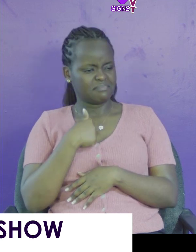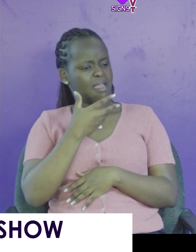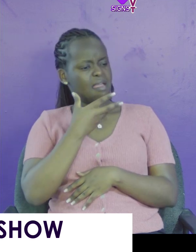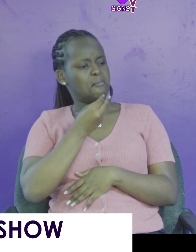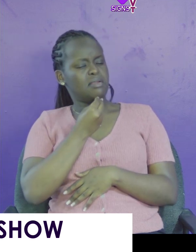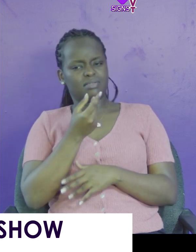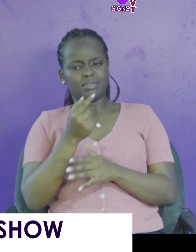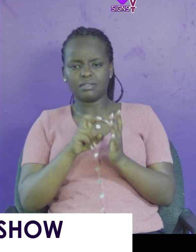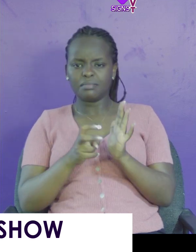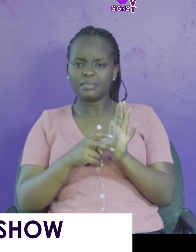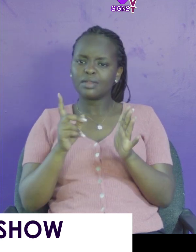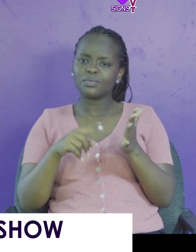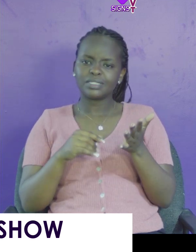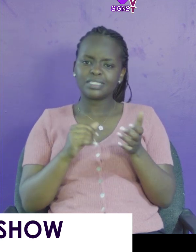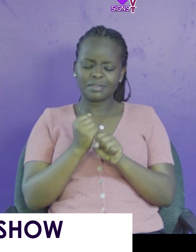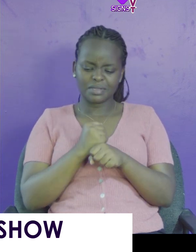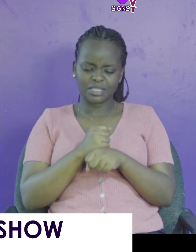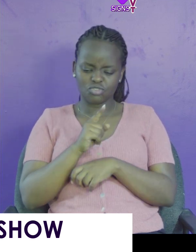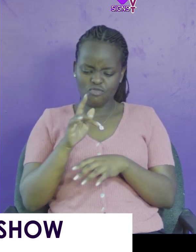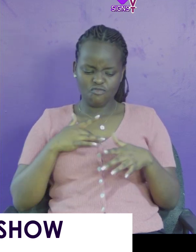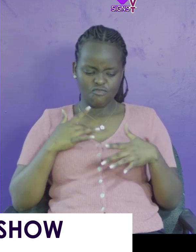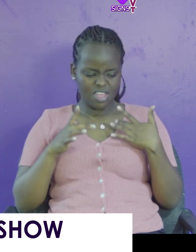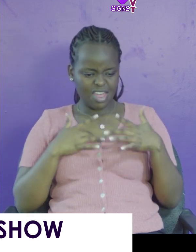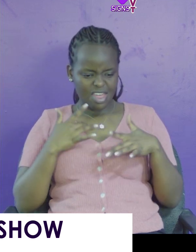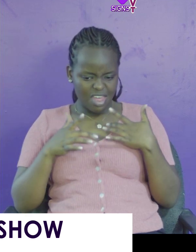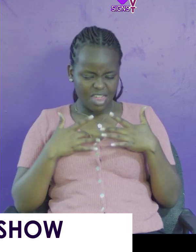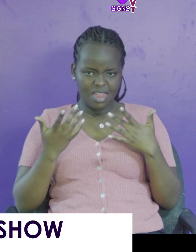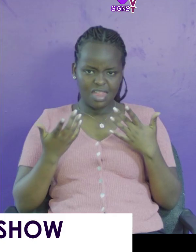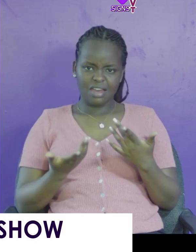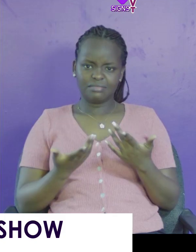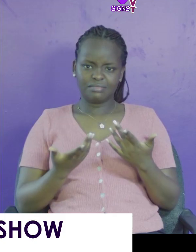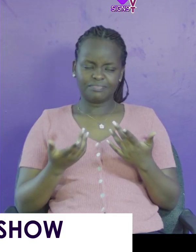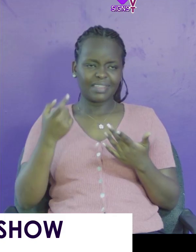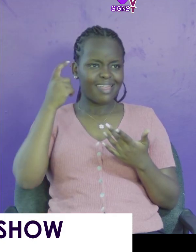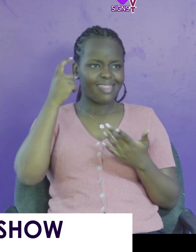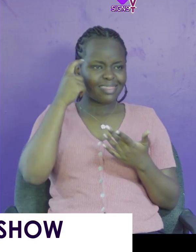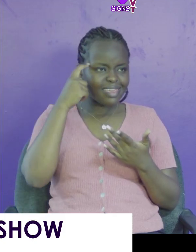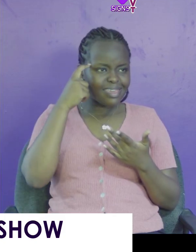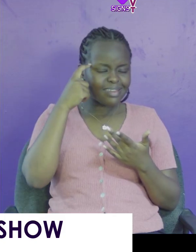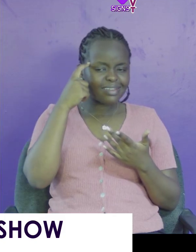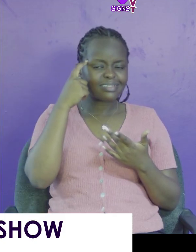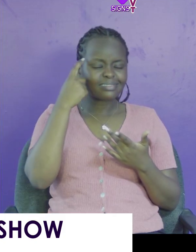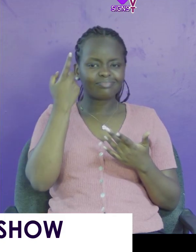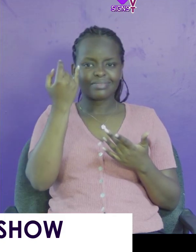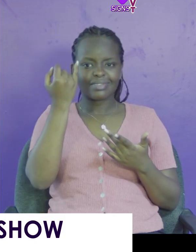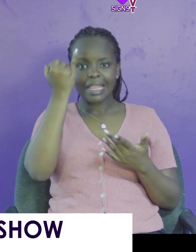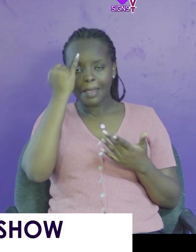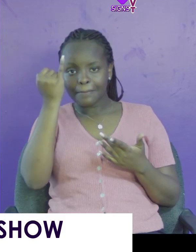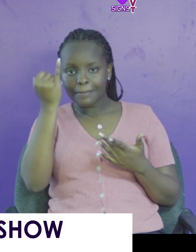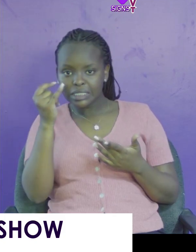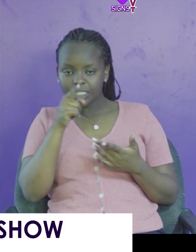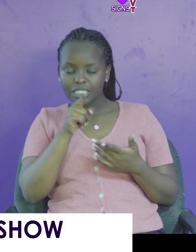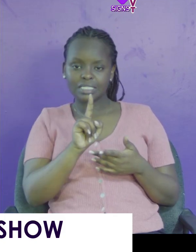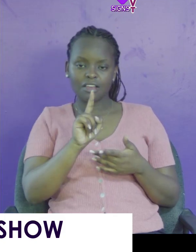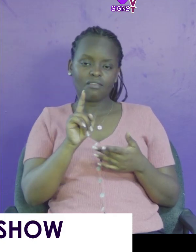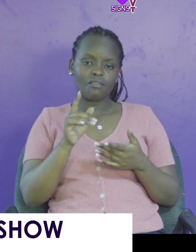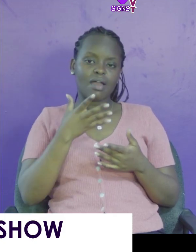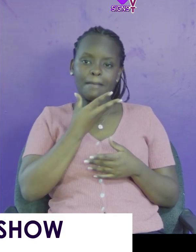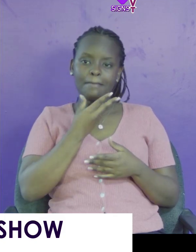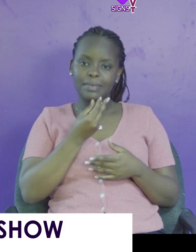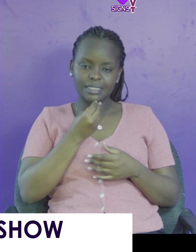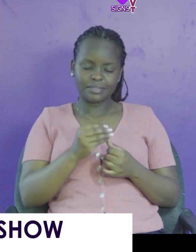you feel a man, think you are a man, imagine